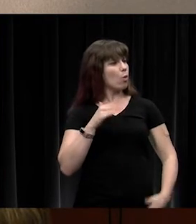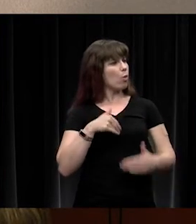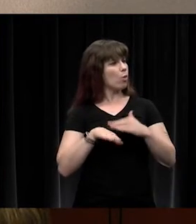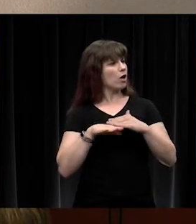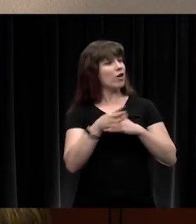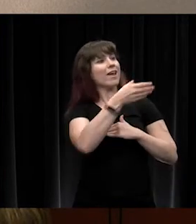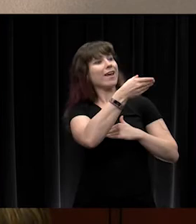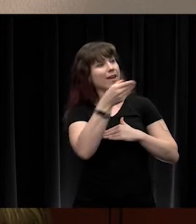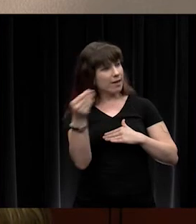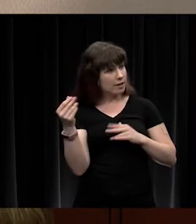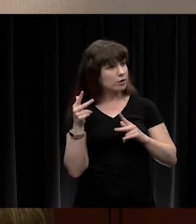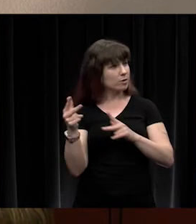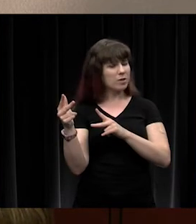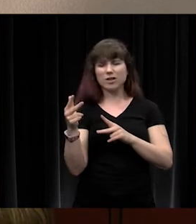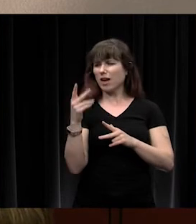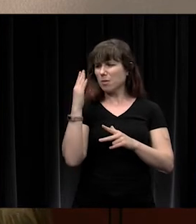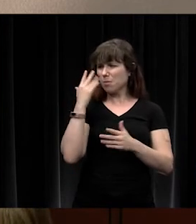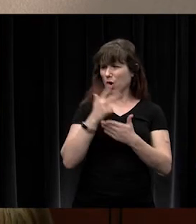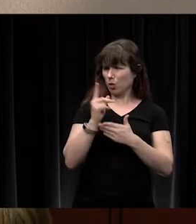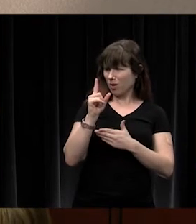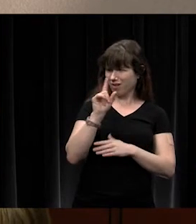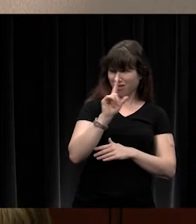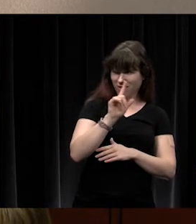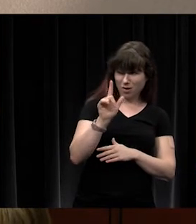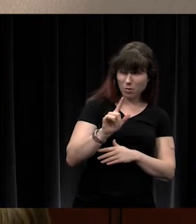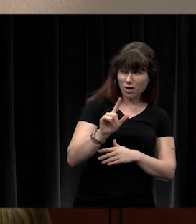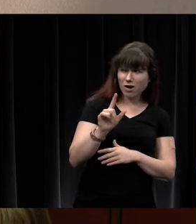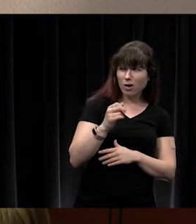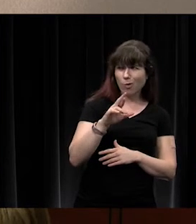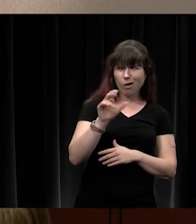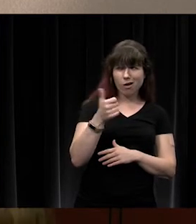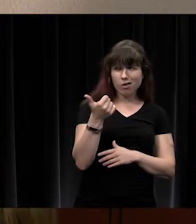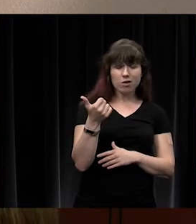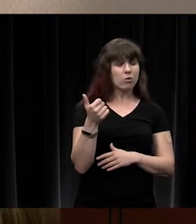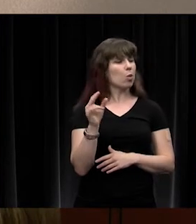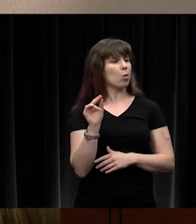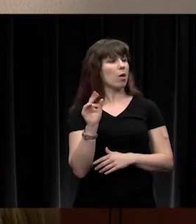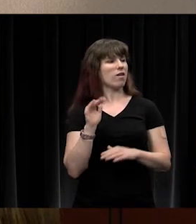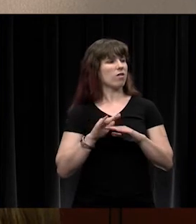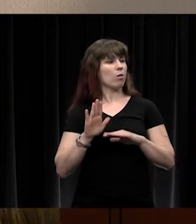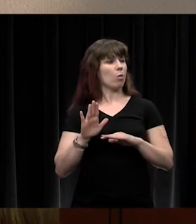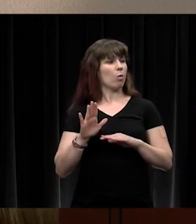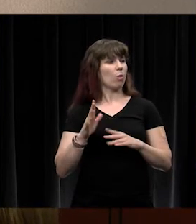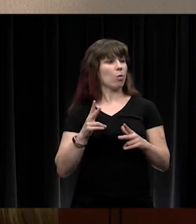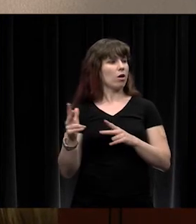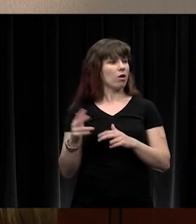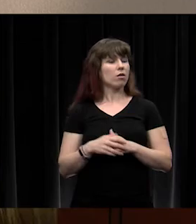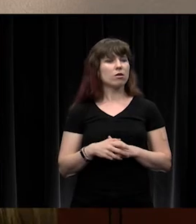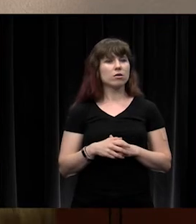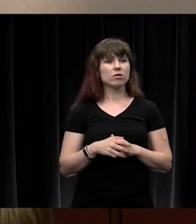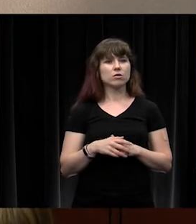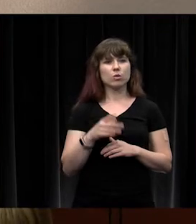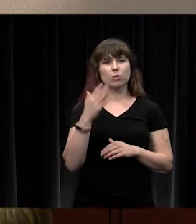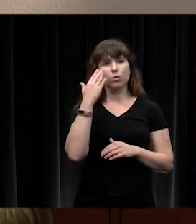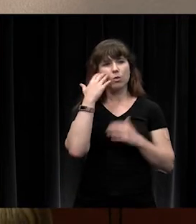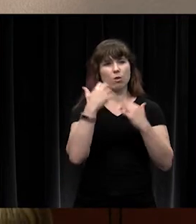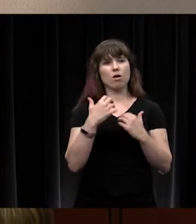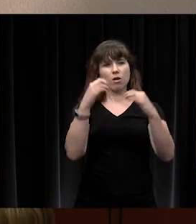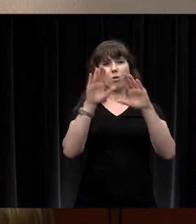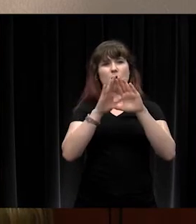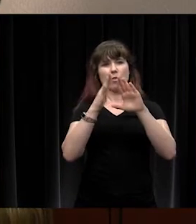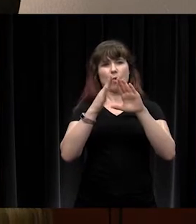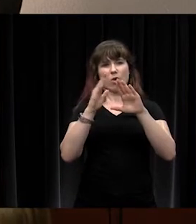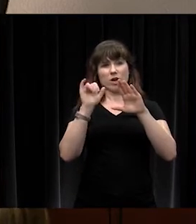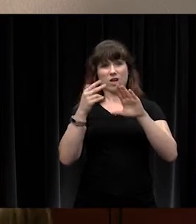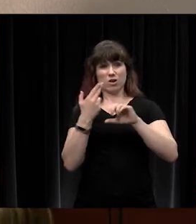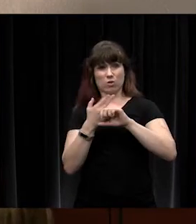do they have to park at the library or do they? No. Okay. Will the auditorium door be useful from the outside? From the west